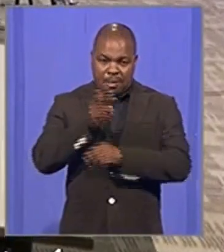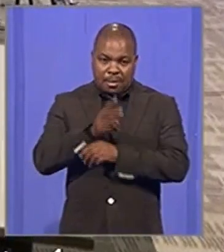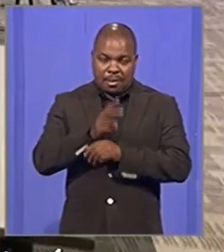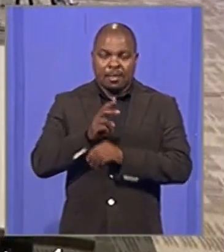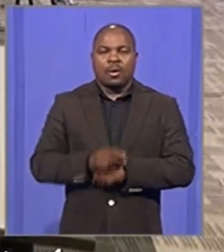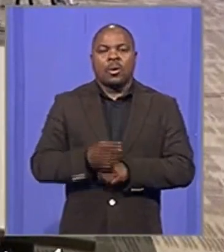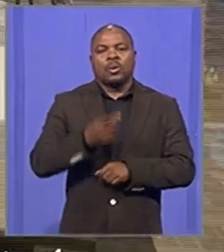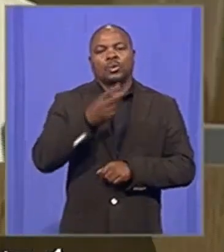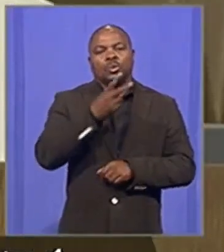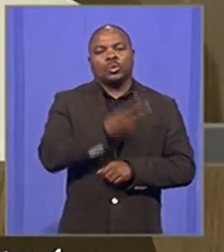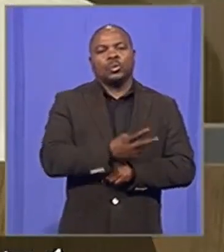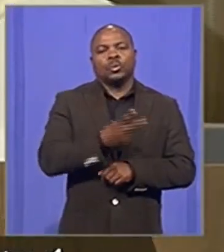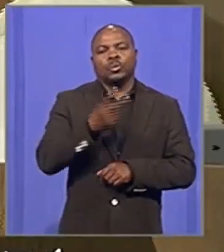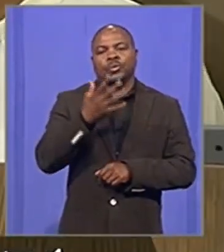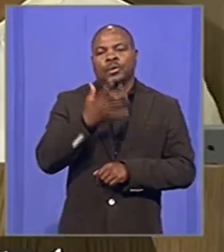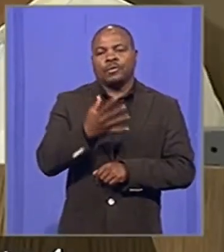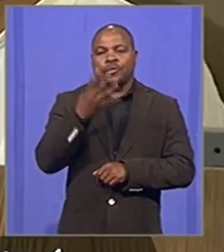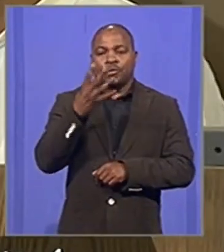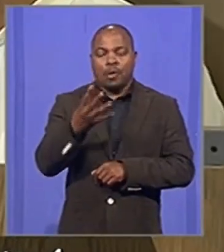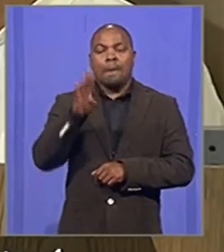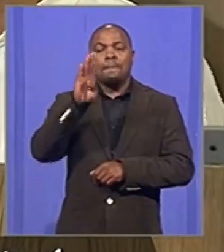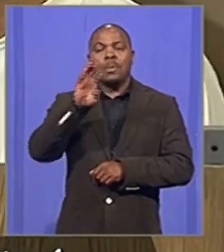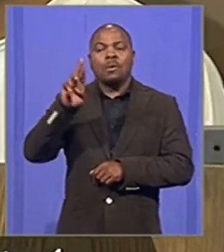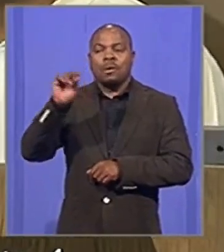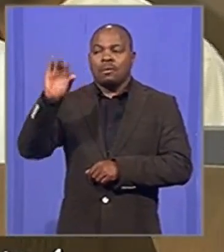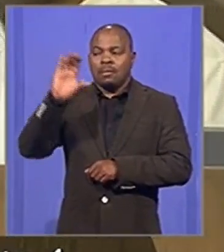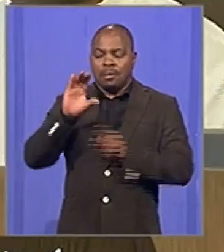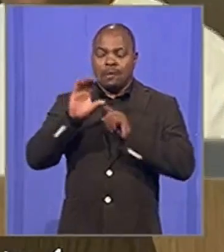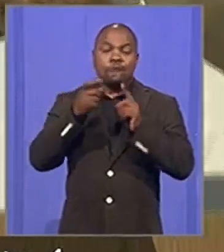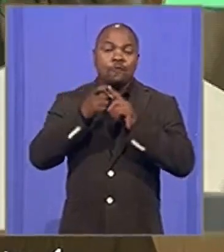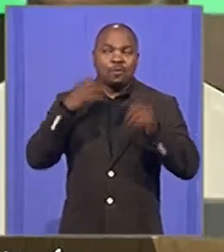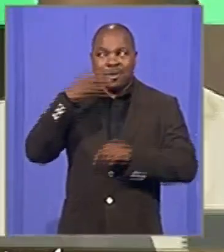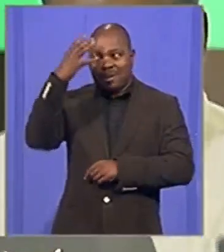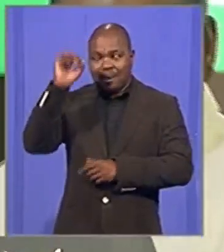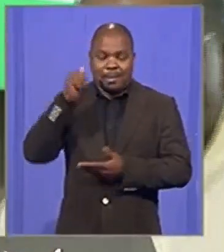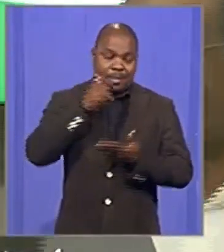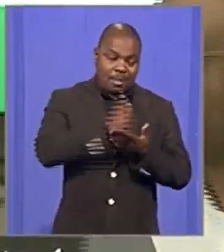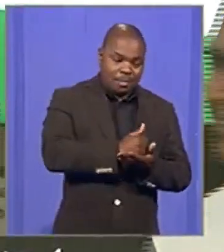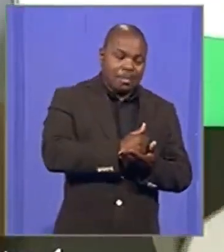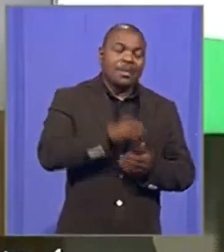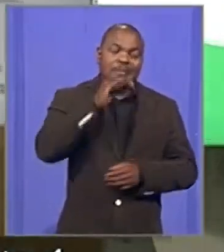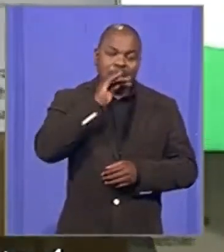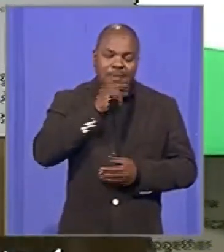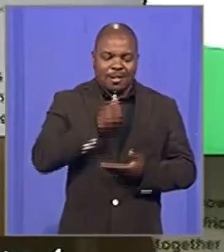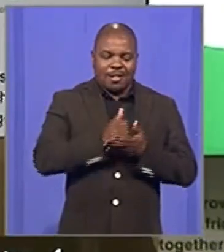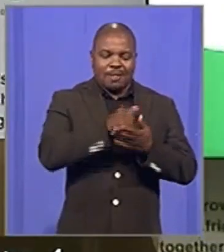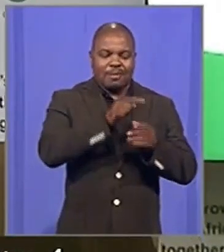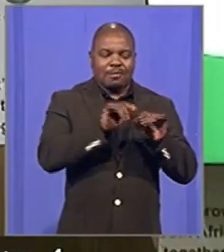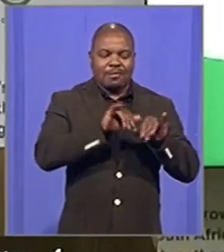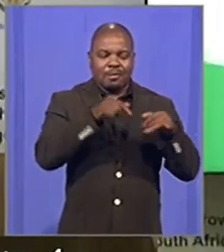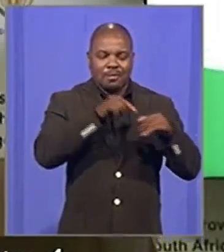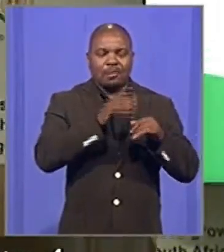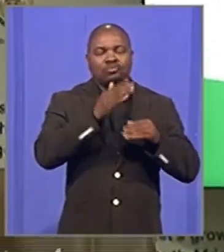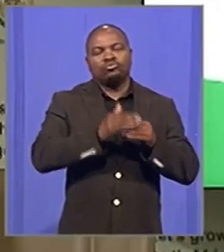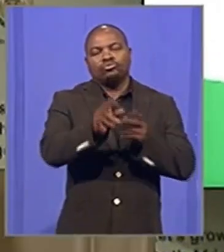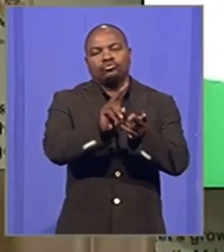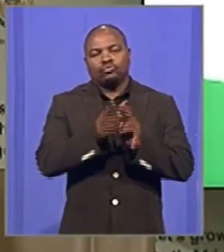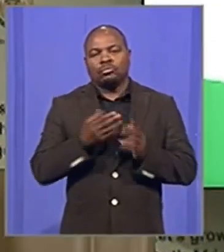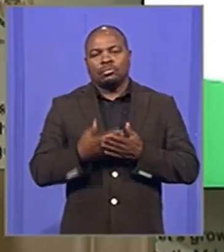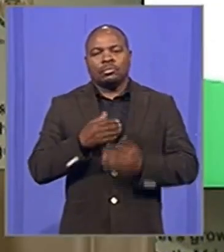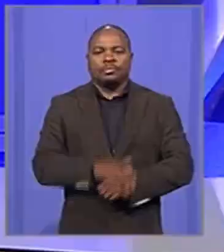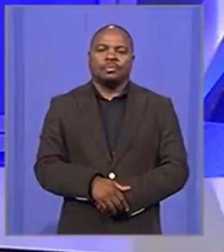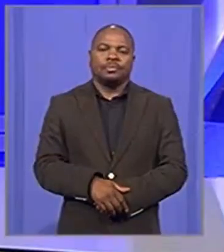dibilione di le kgolo a mabedi some a matlhano nne tsa namolo go tswa ko pusong di tlile go tokafatsa maemo a setlamo a kadimo.